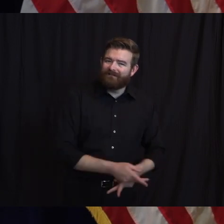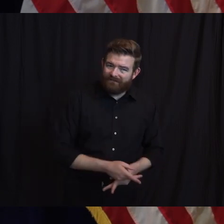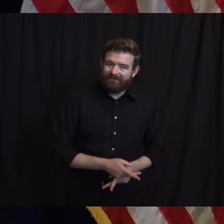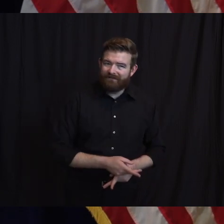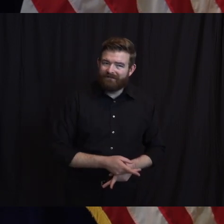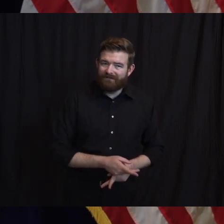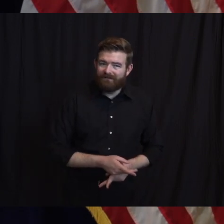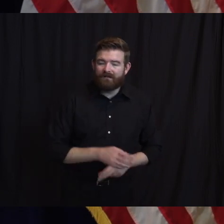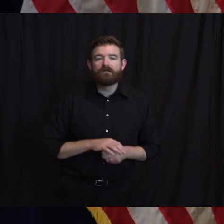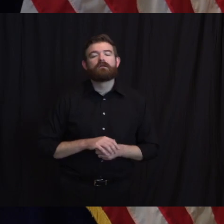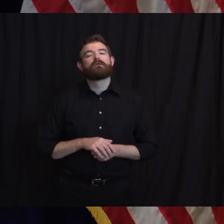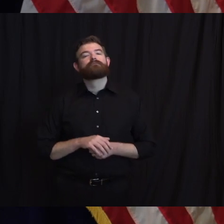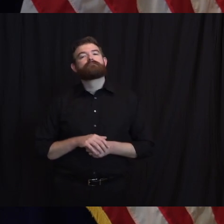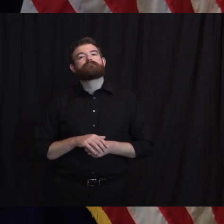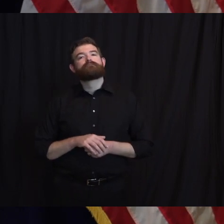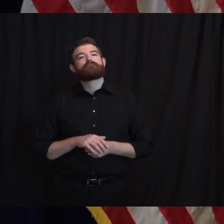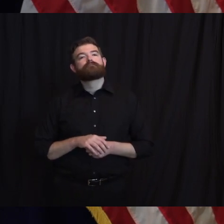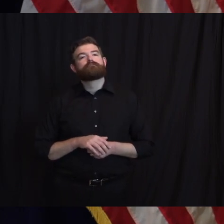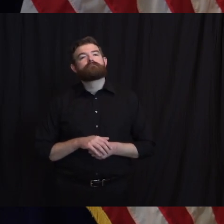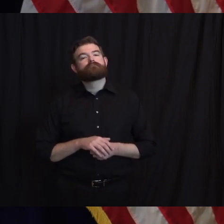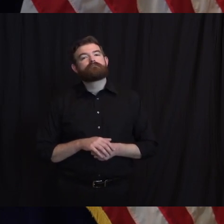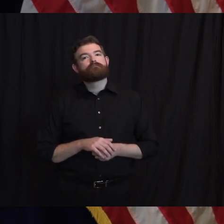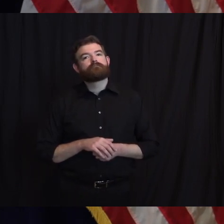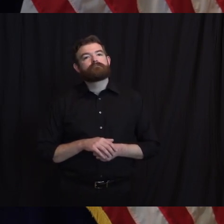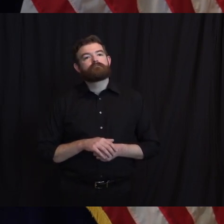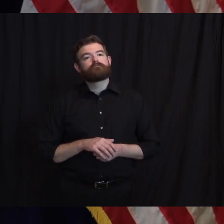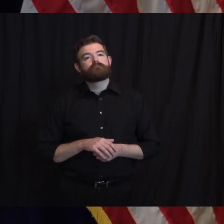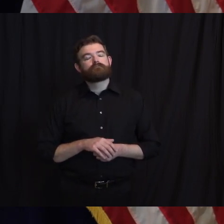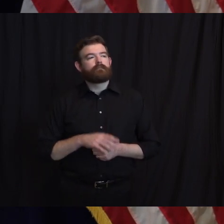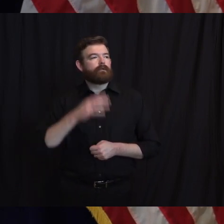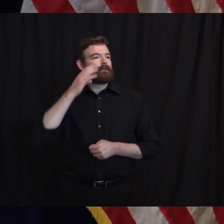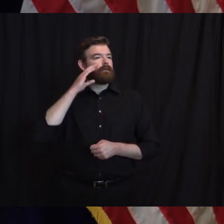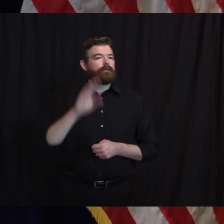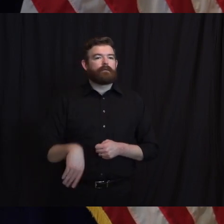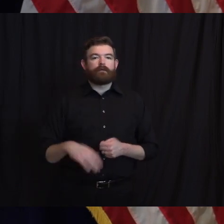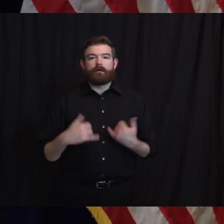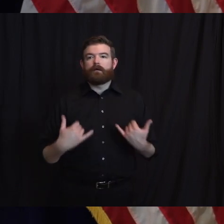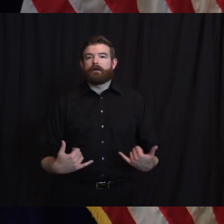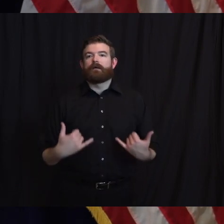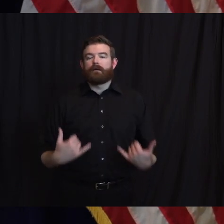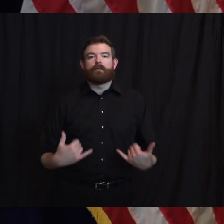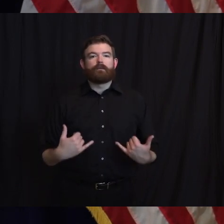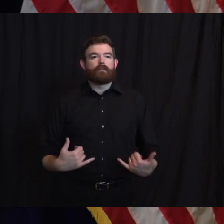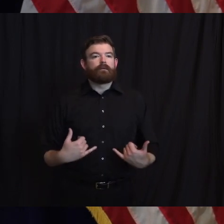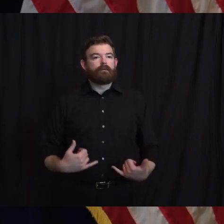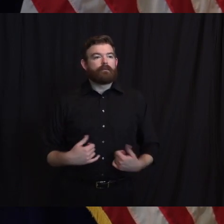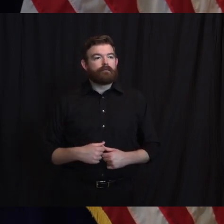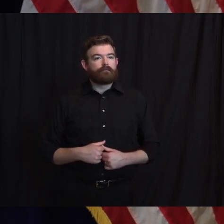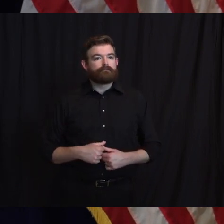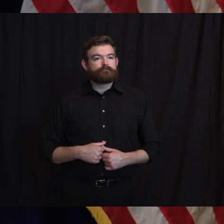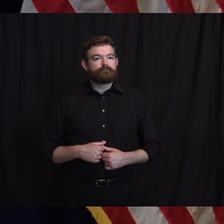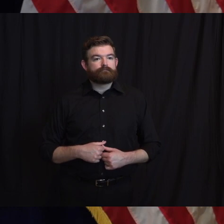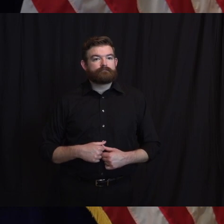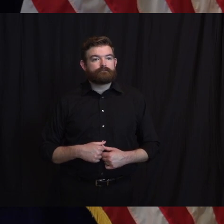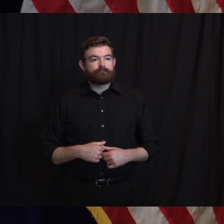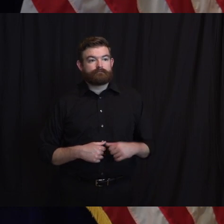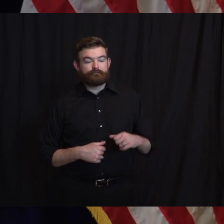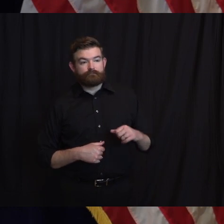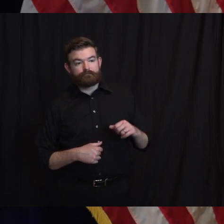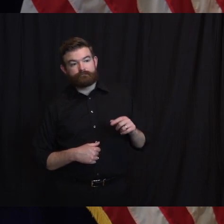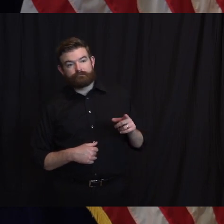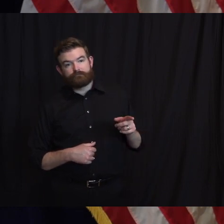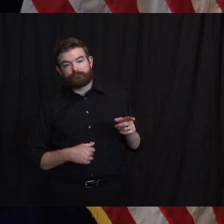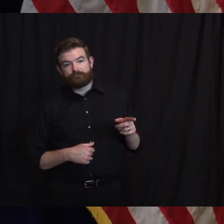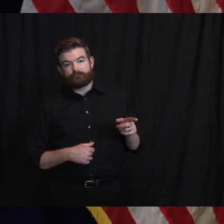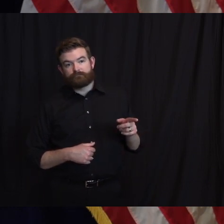Brent. We know that it's 25 today, but if my math is right, it's 39 days till July 6th. So somewhere